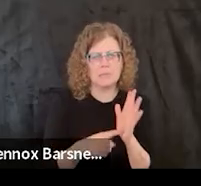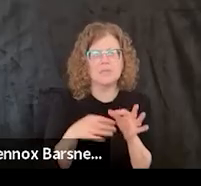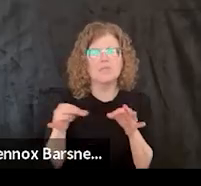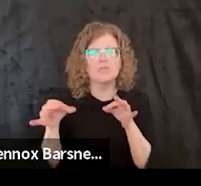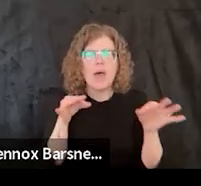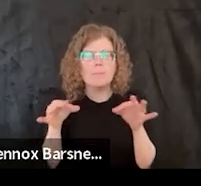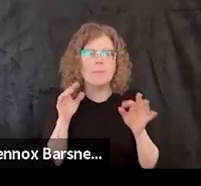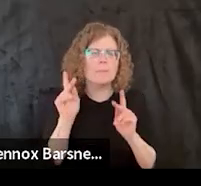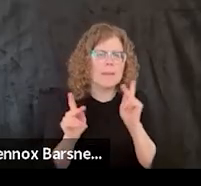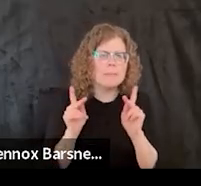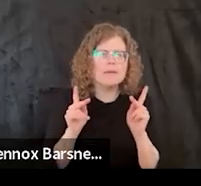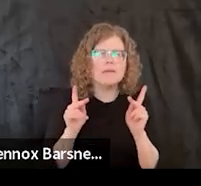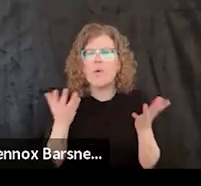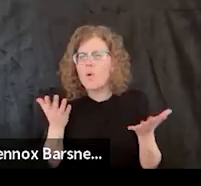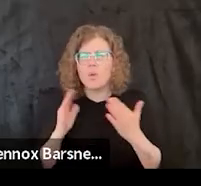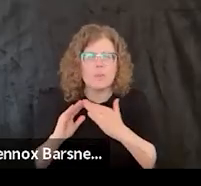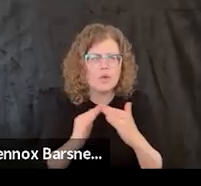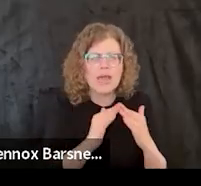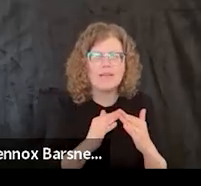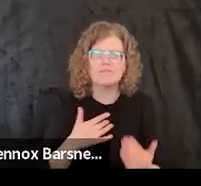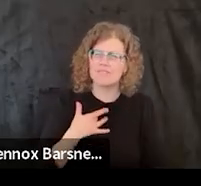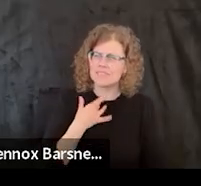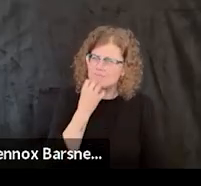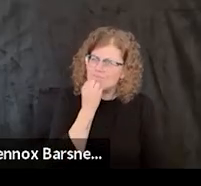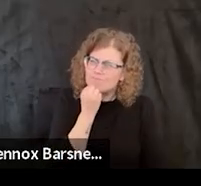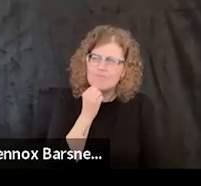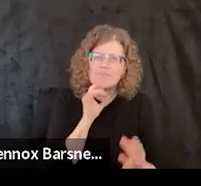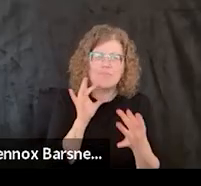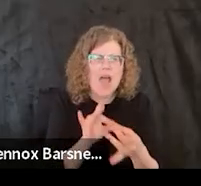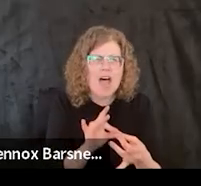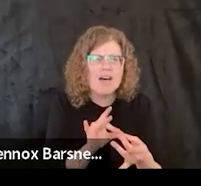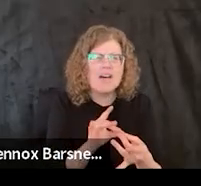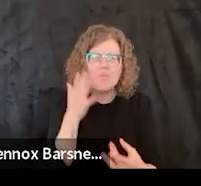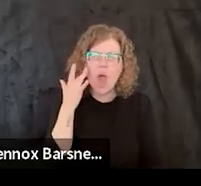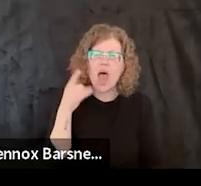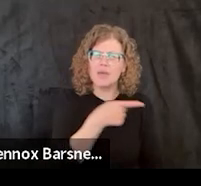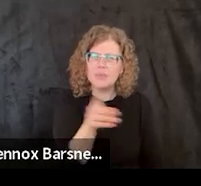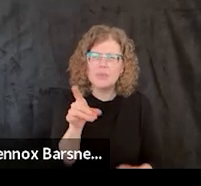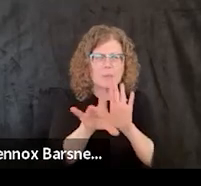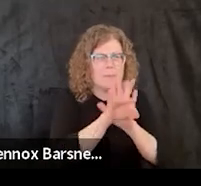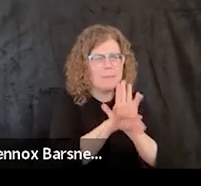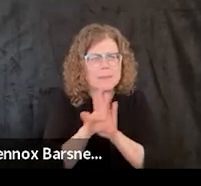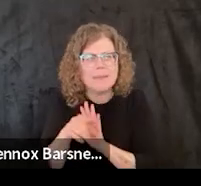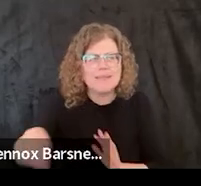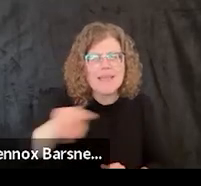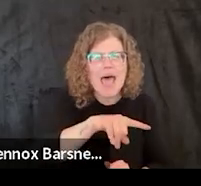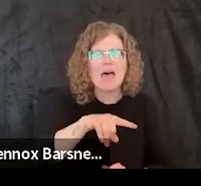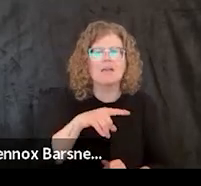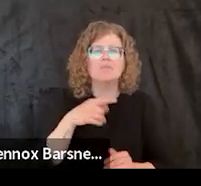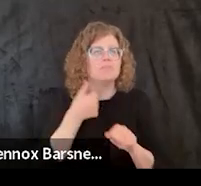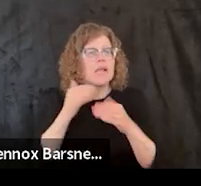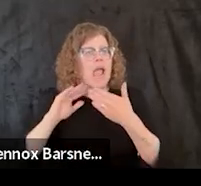are connected to this project and why you've chosen them. And what are your community-related goals for this project and what will success mean for